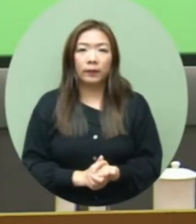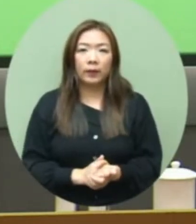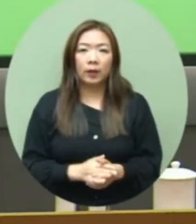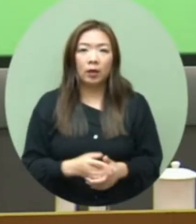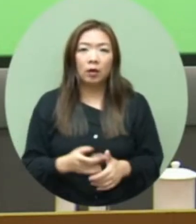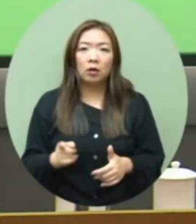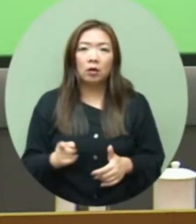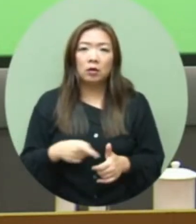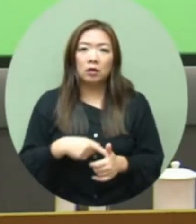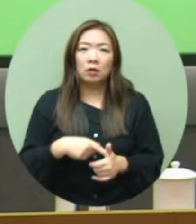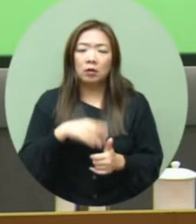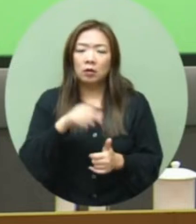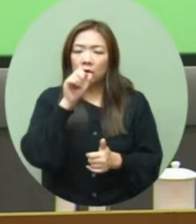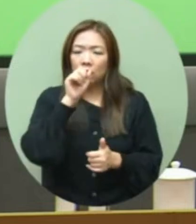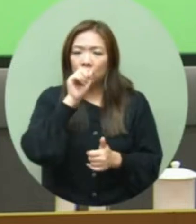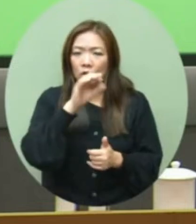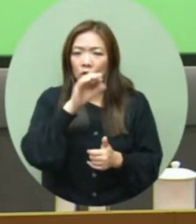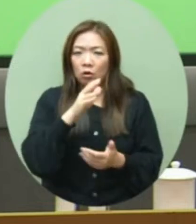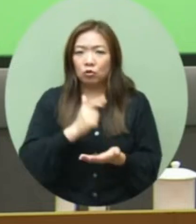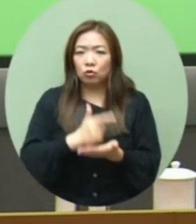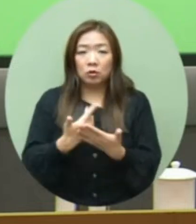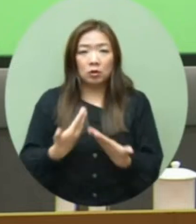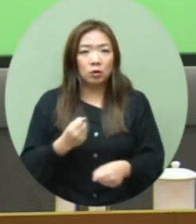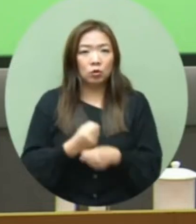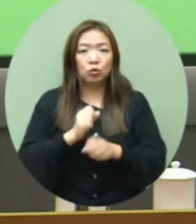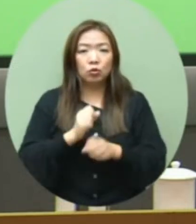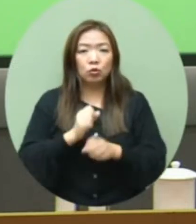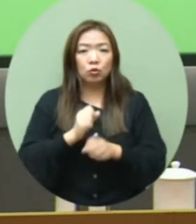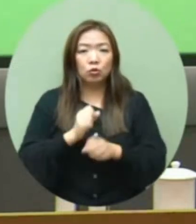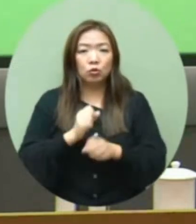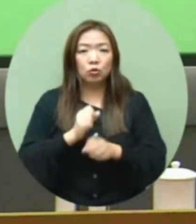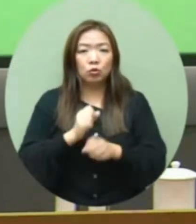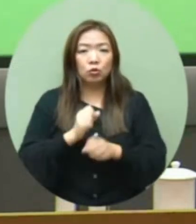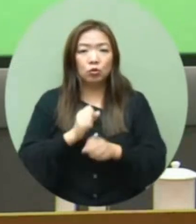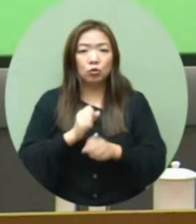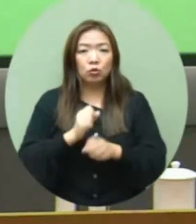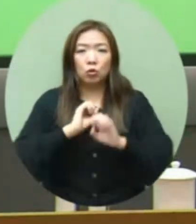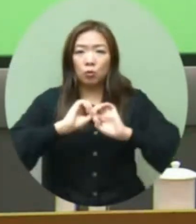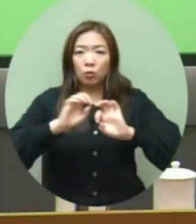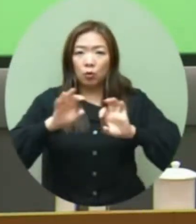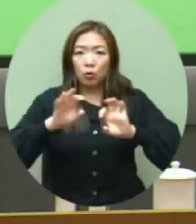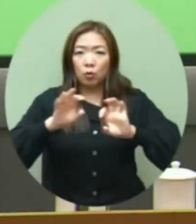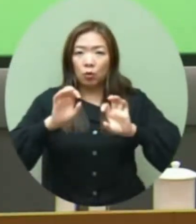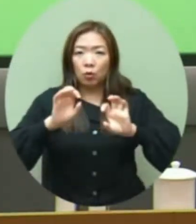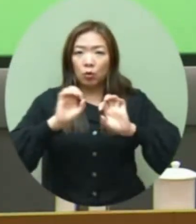us and in the world.